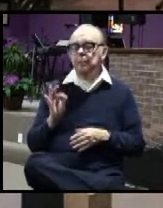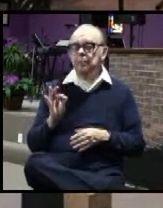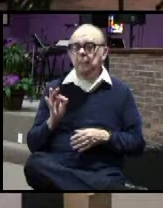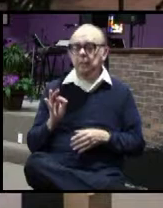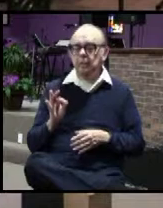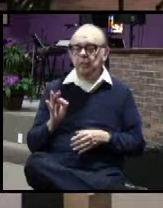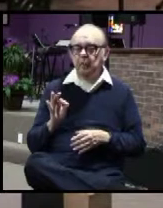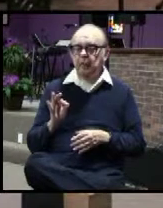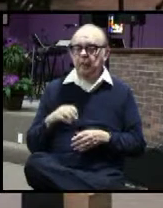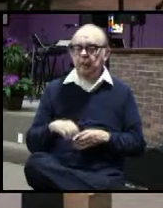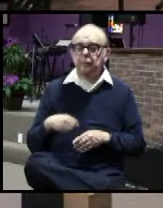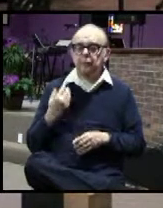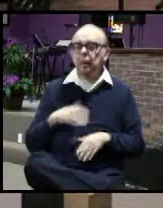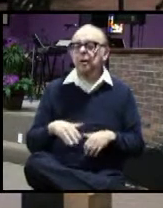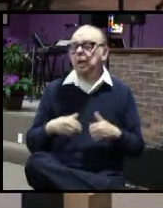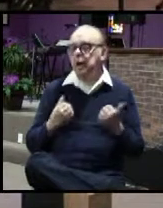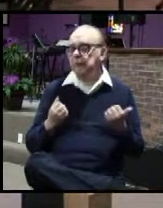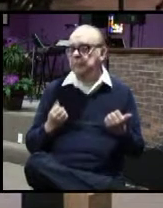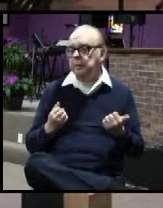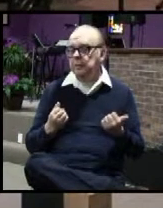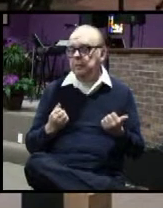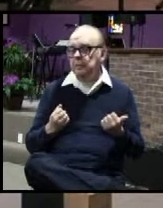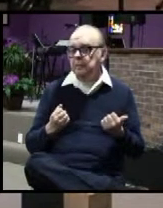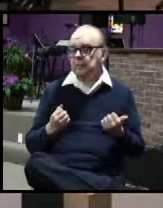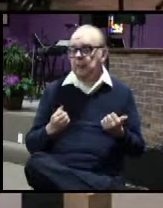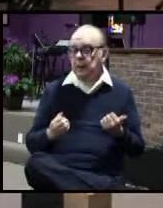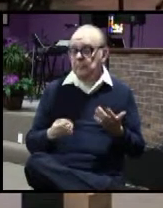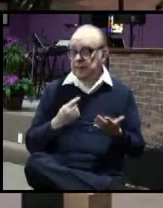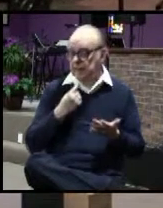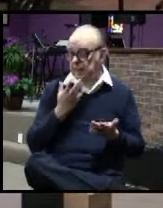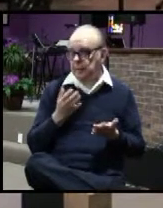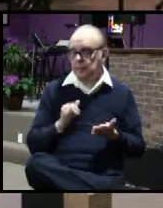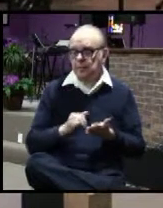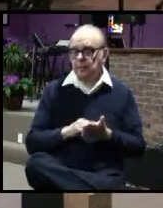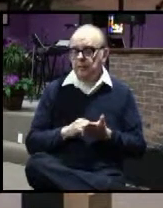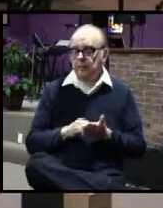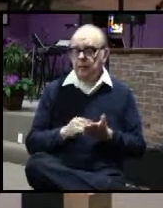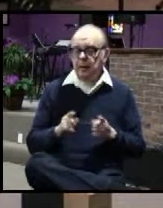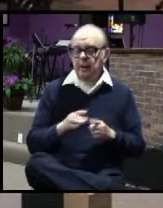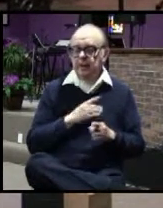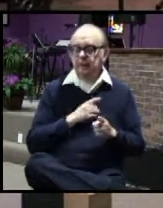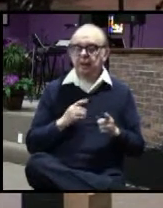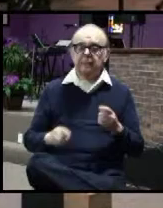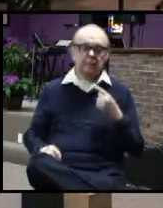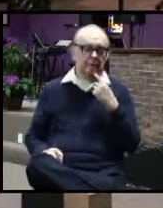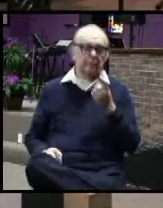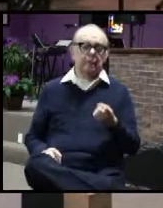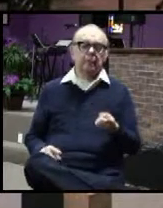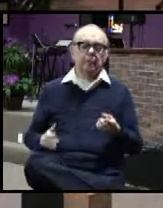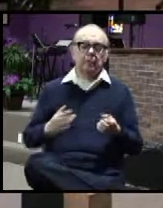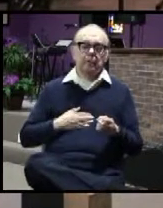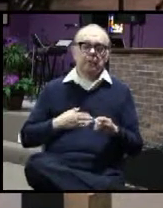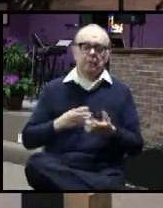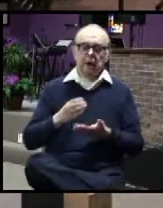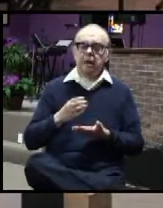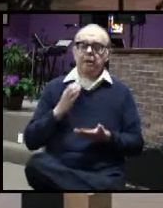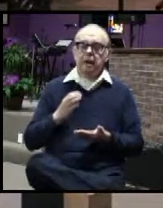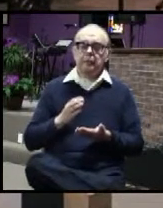our lives, may I say this to you, as David said, my cup runneth over.